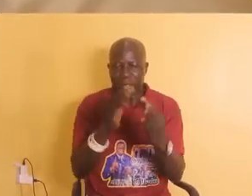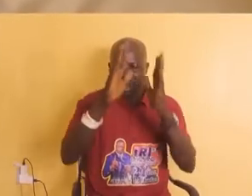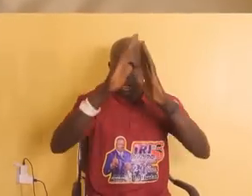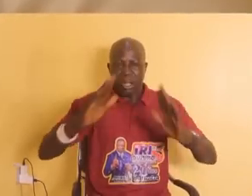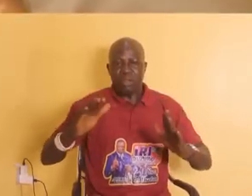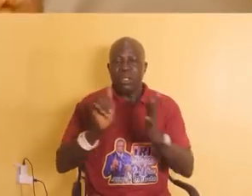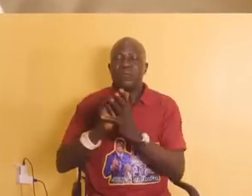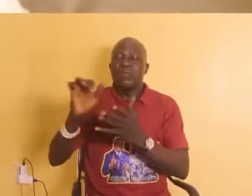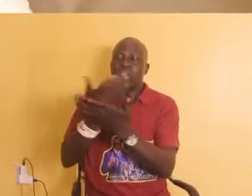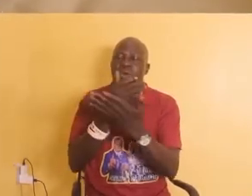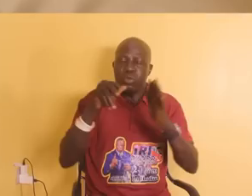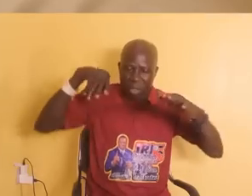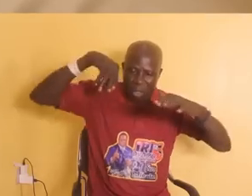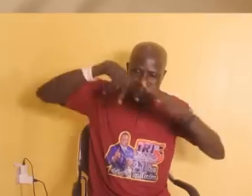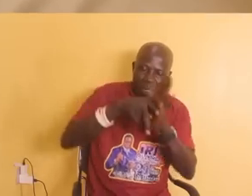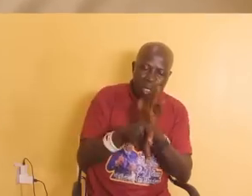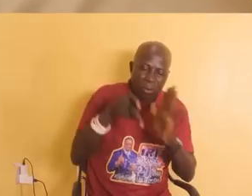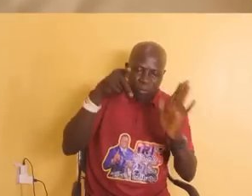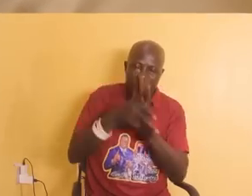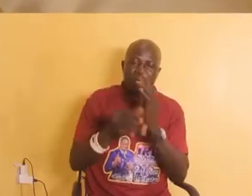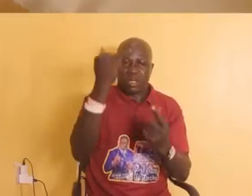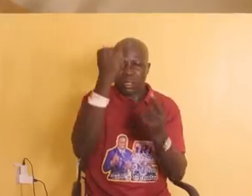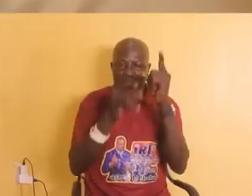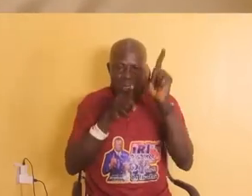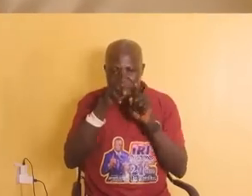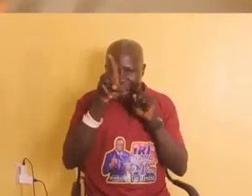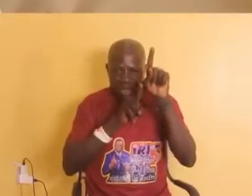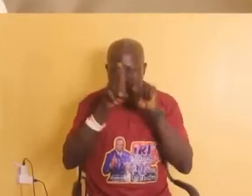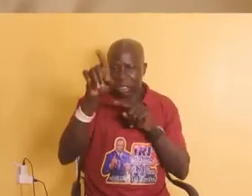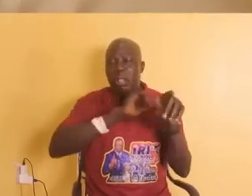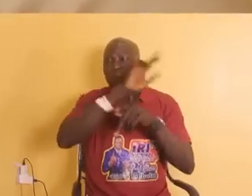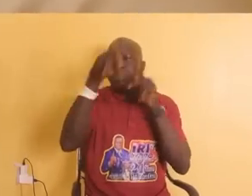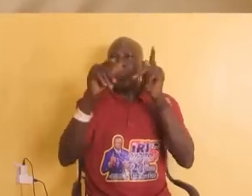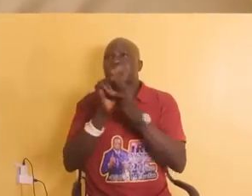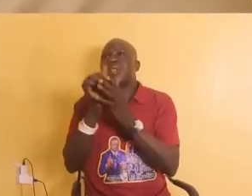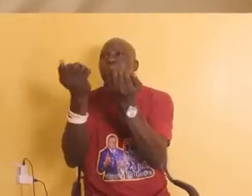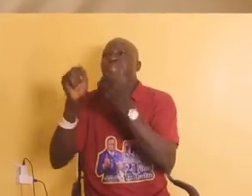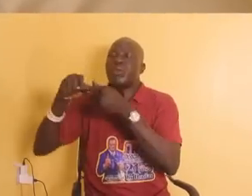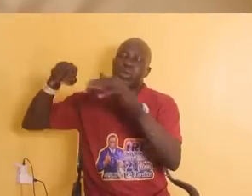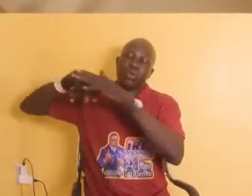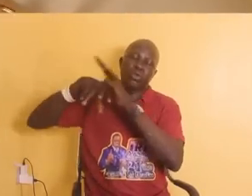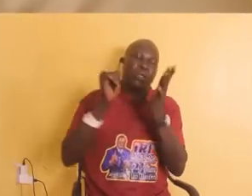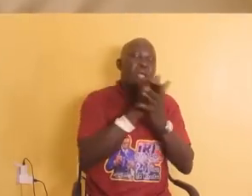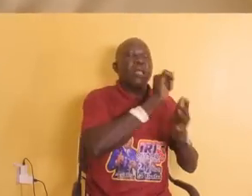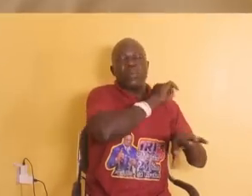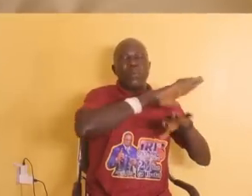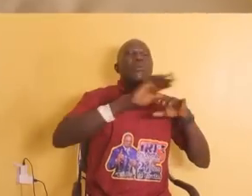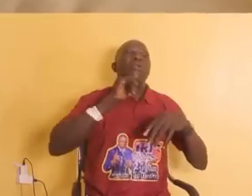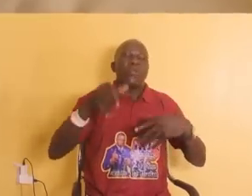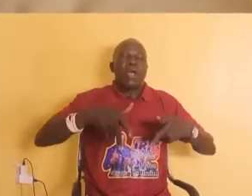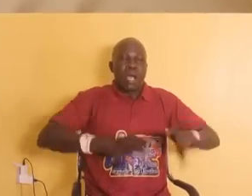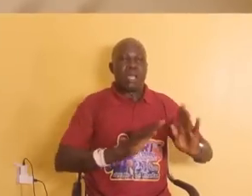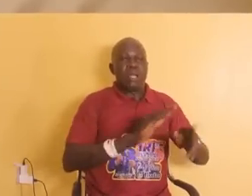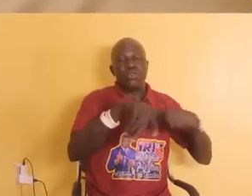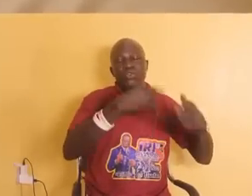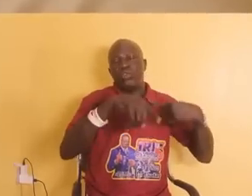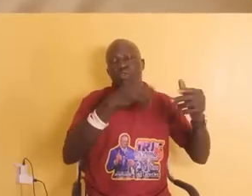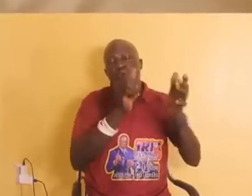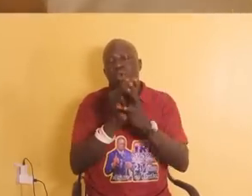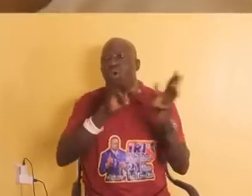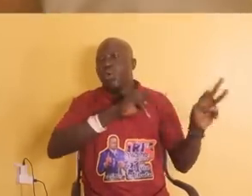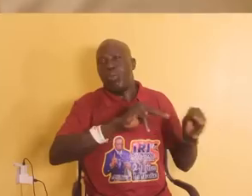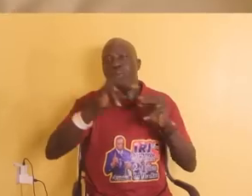The people that change one star. The people that put one slime in stagnant. The people that make one not to